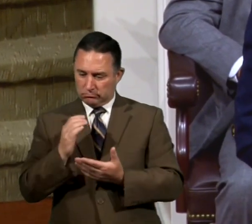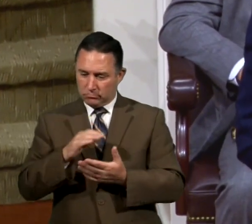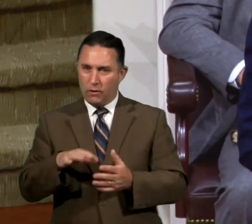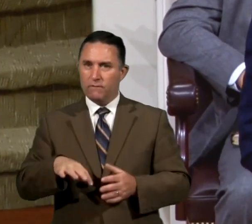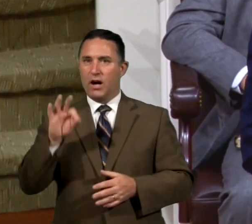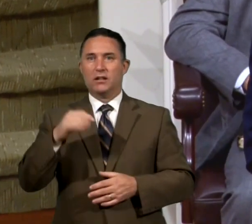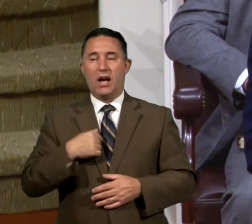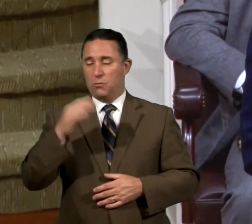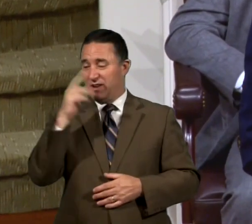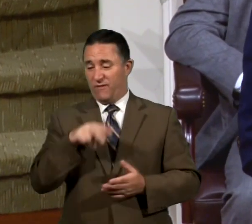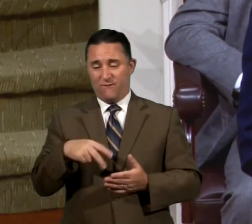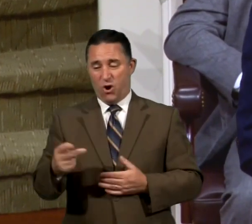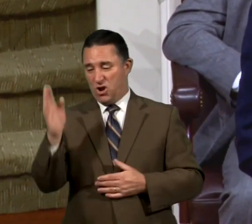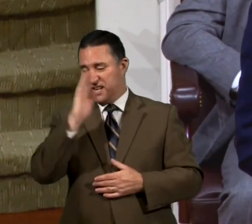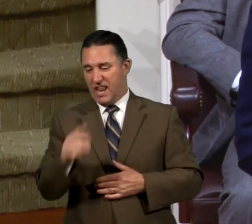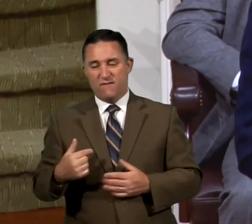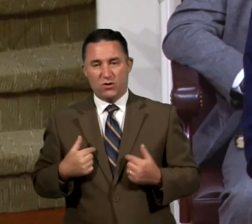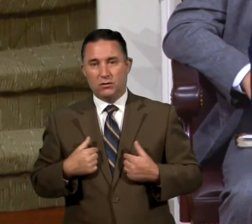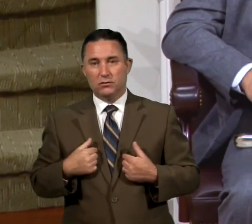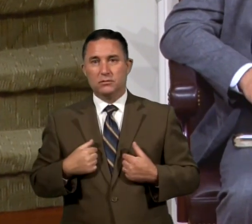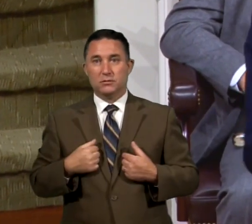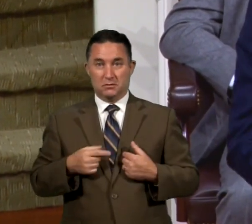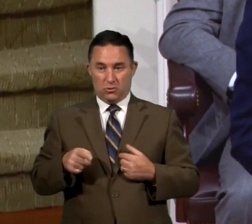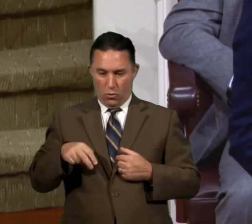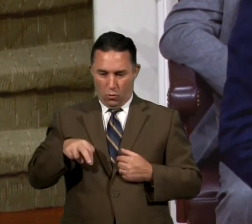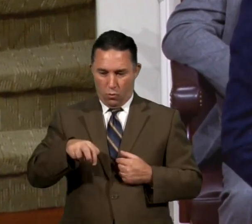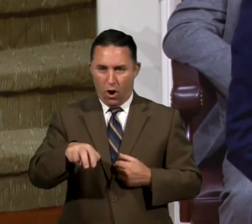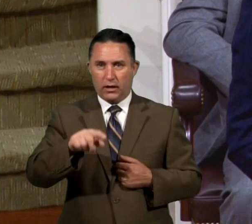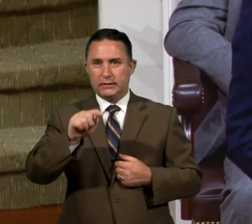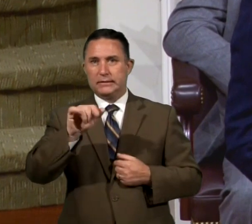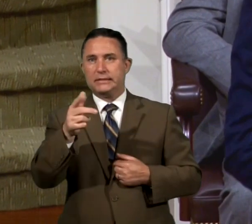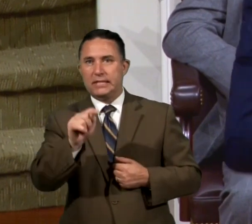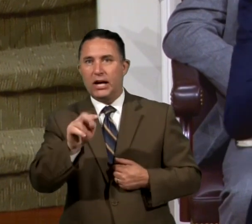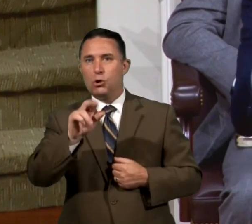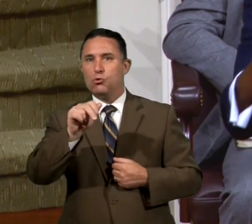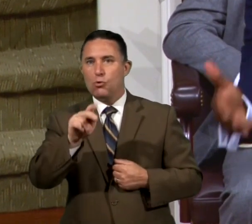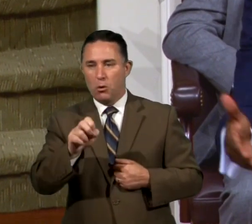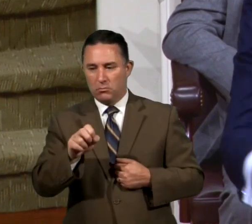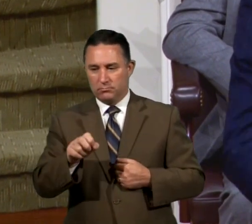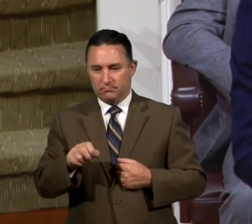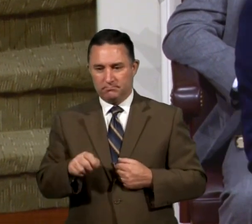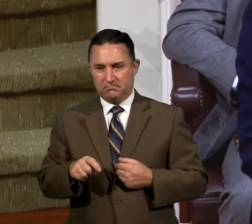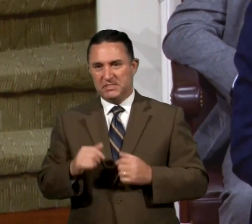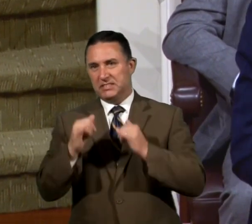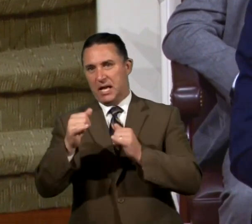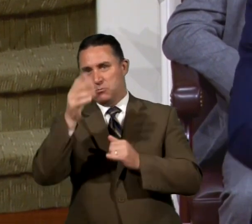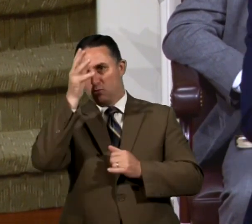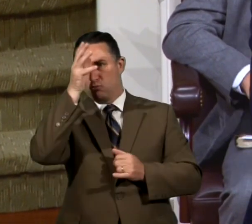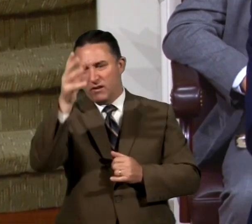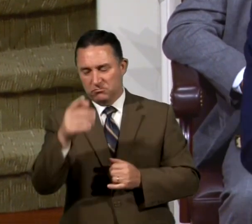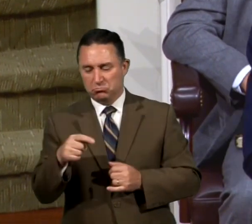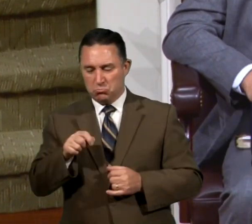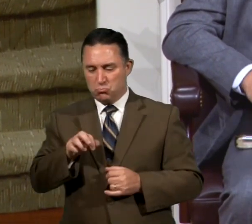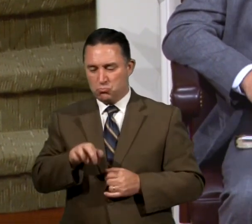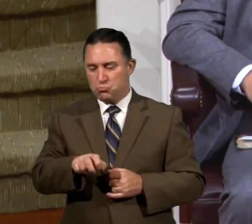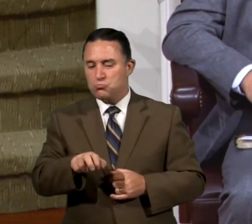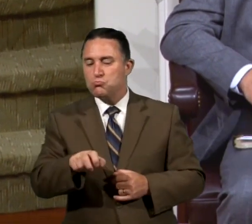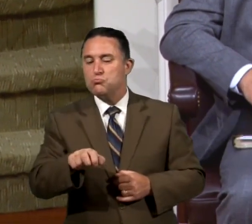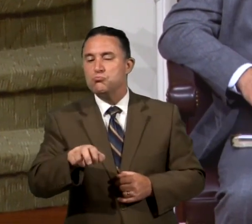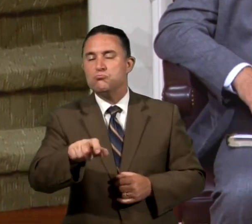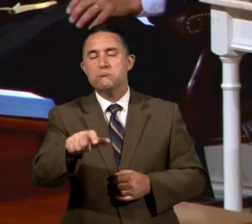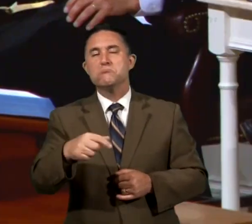He said, I would never fall. He was a tightrope walker. And he followed in the footsteps of his granddad and said, I'm going to walk the tightrope